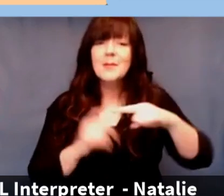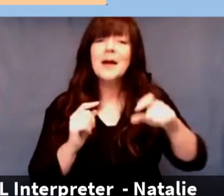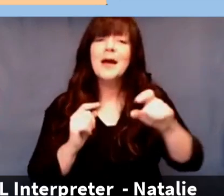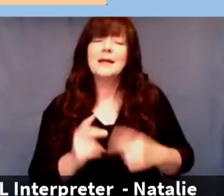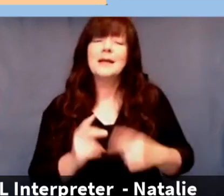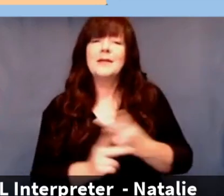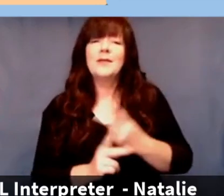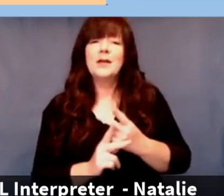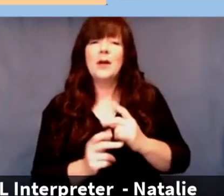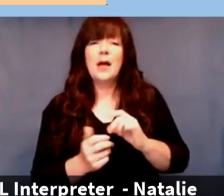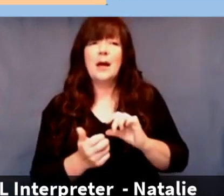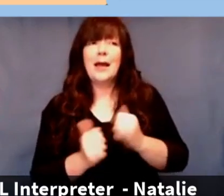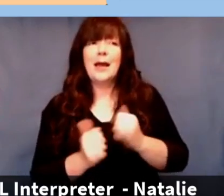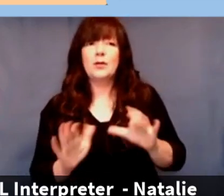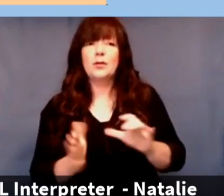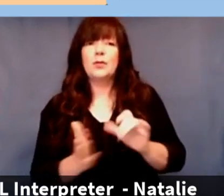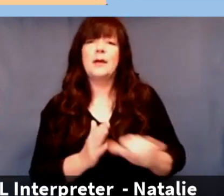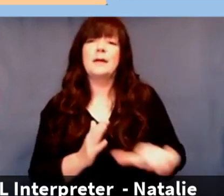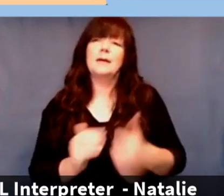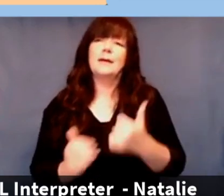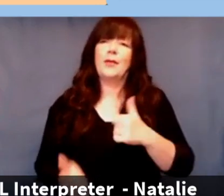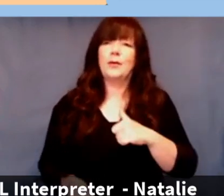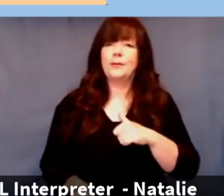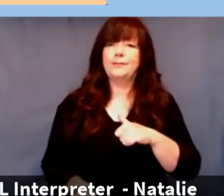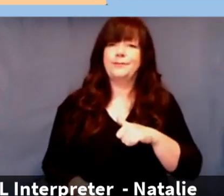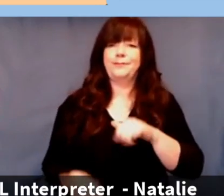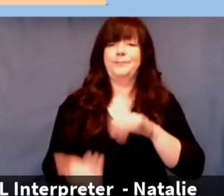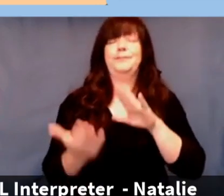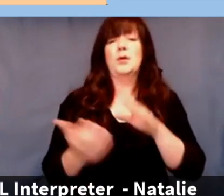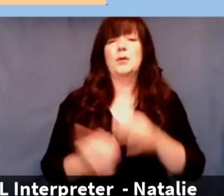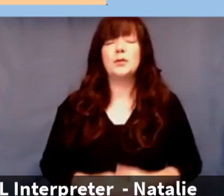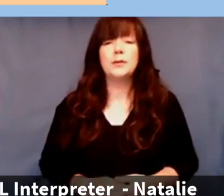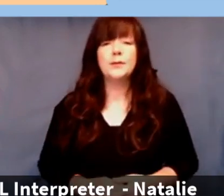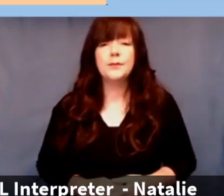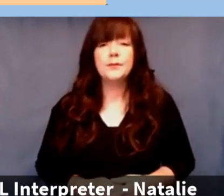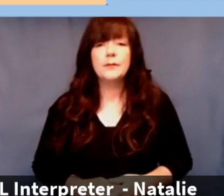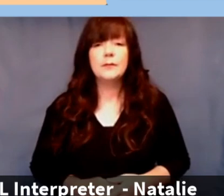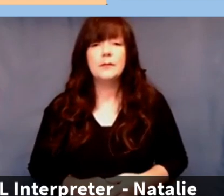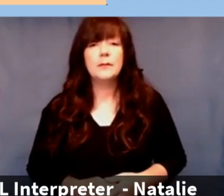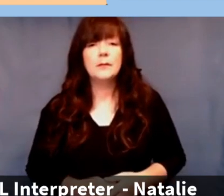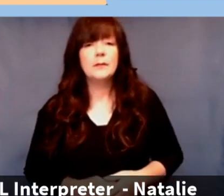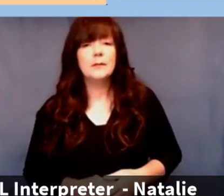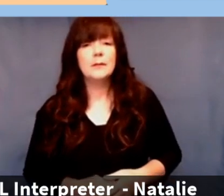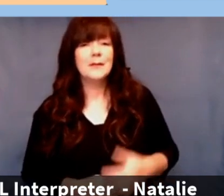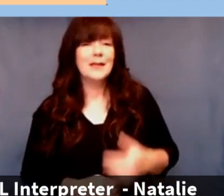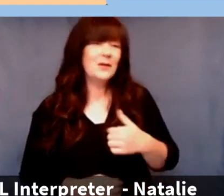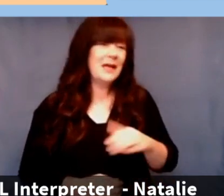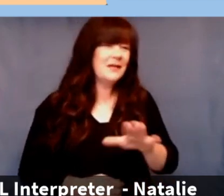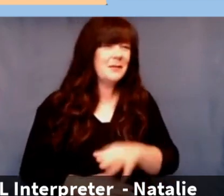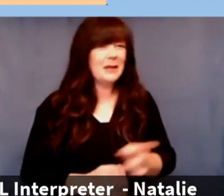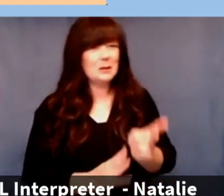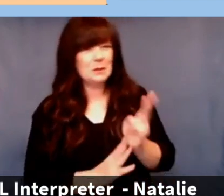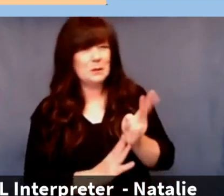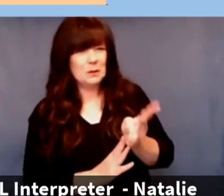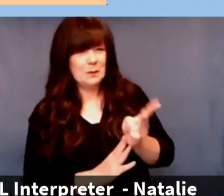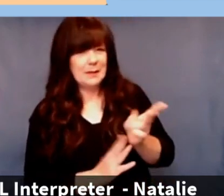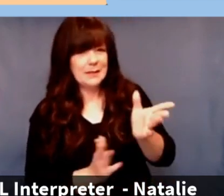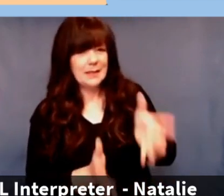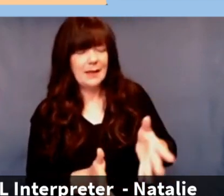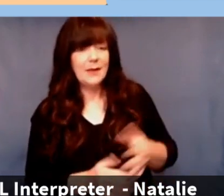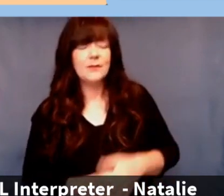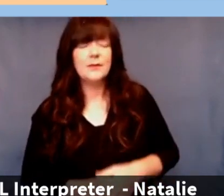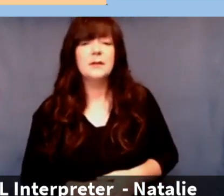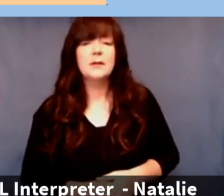of doing that. Yeah. And we have about 2 minutes left. What would